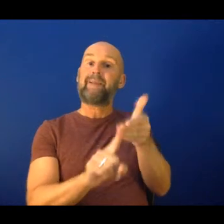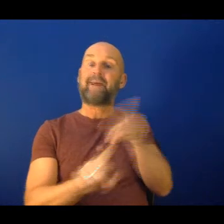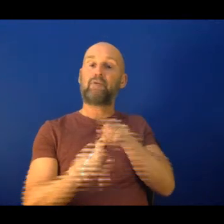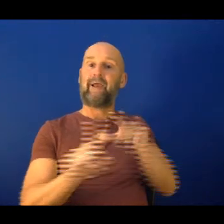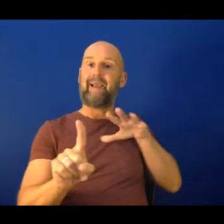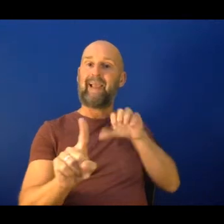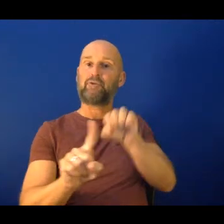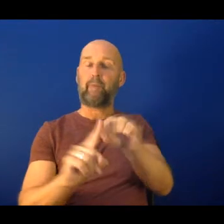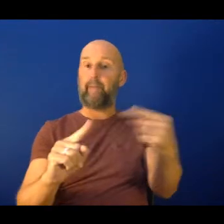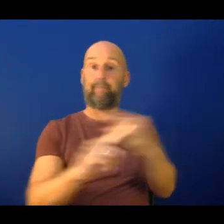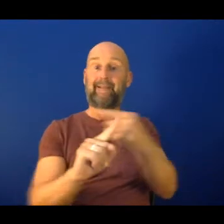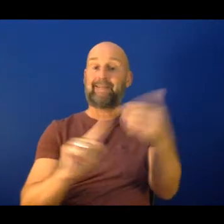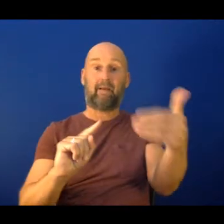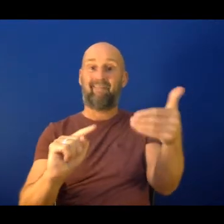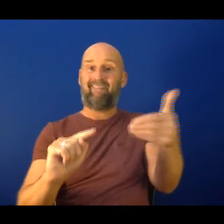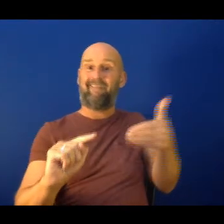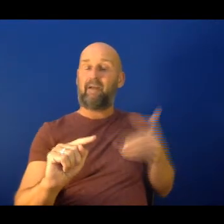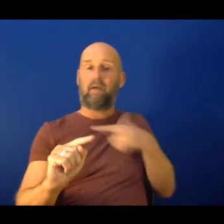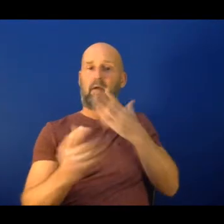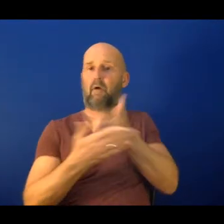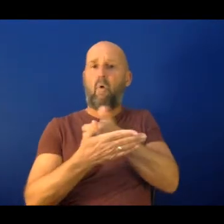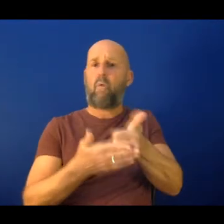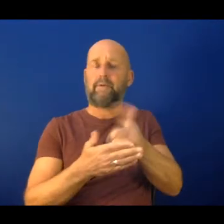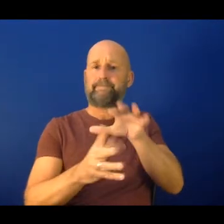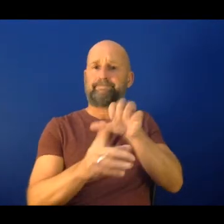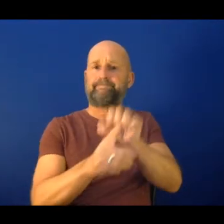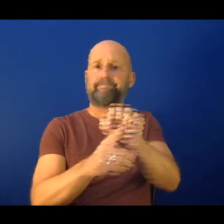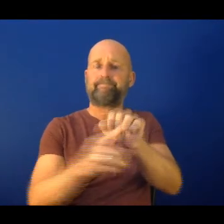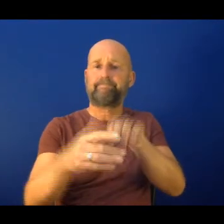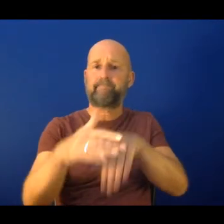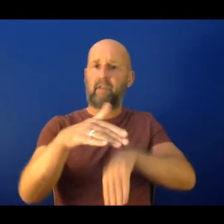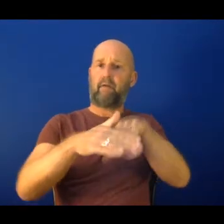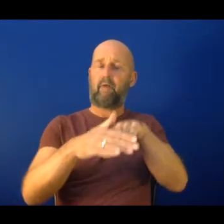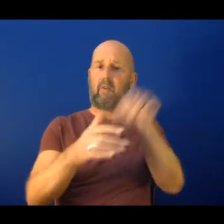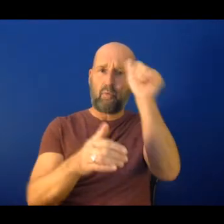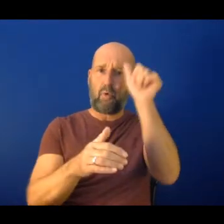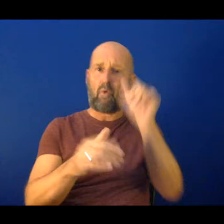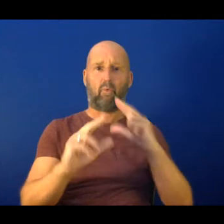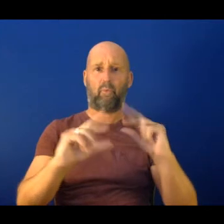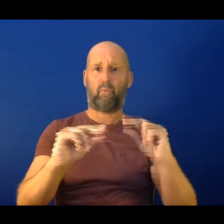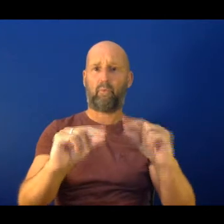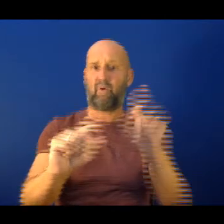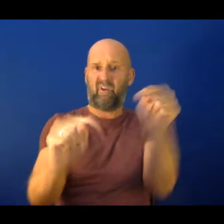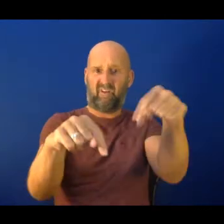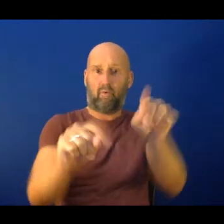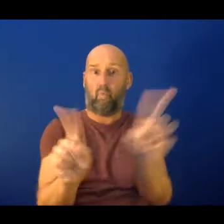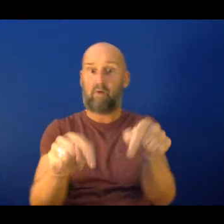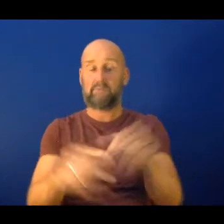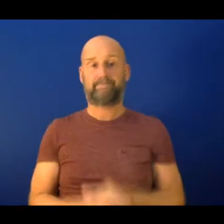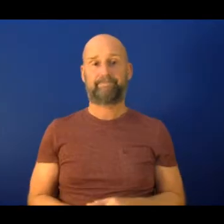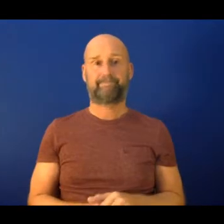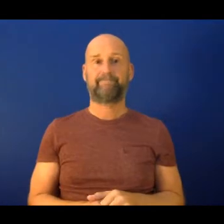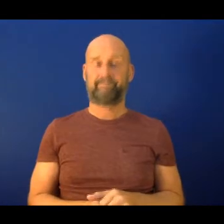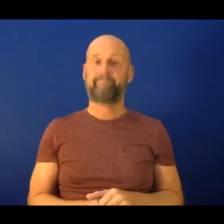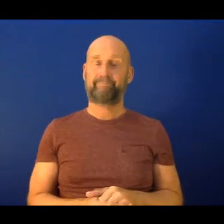play catch up and it misses things. So I don't always get to to know what's going on. So, yeah.